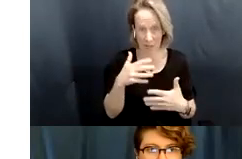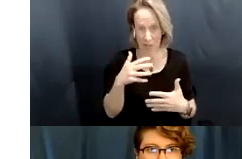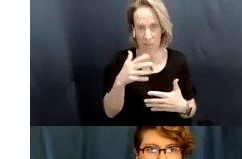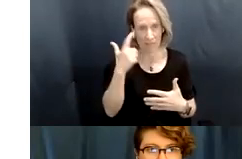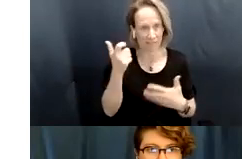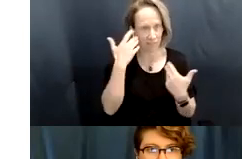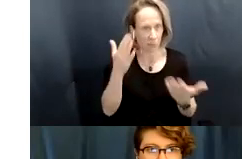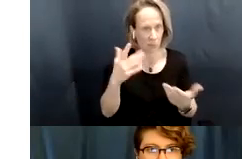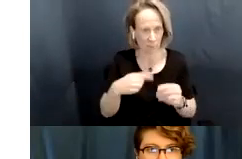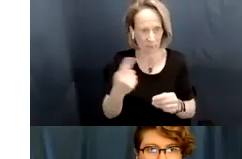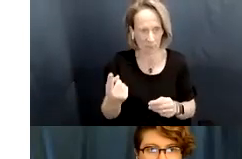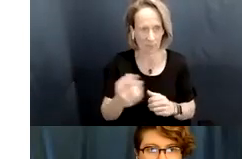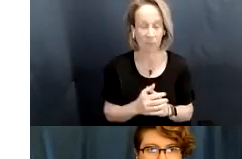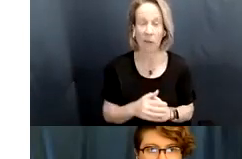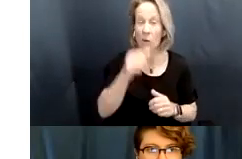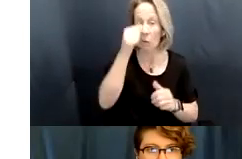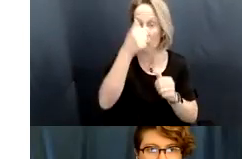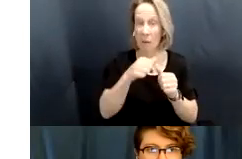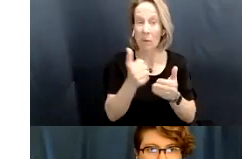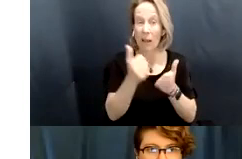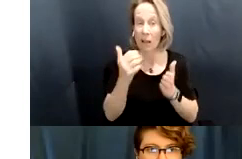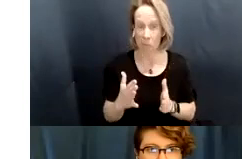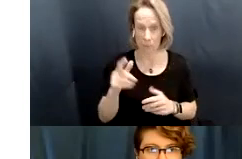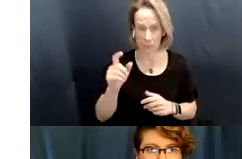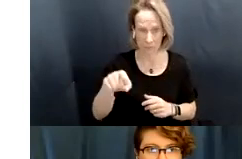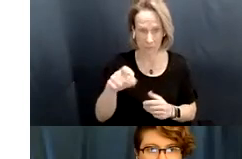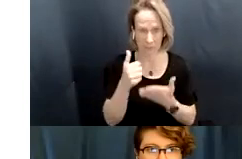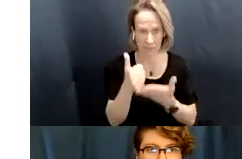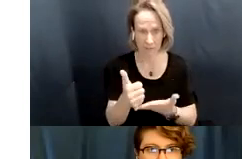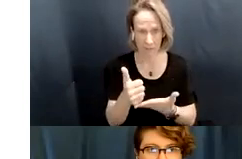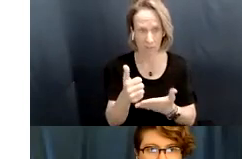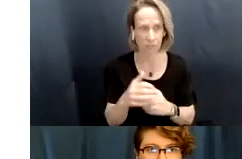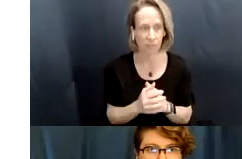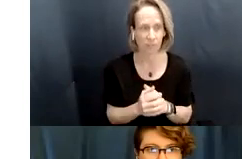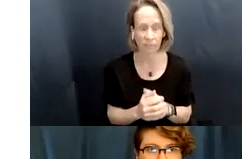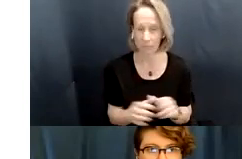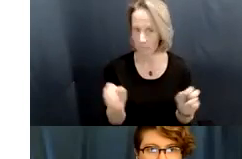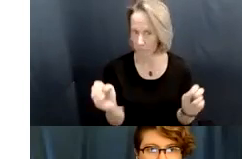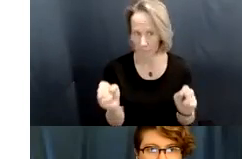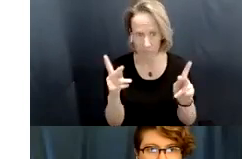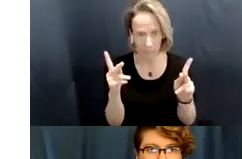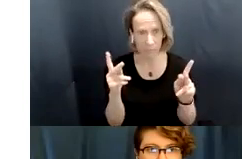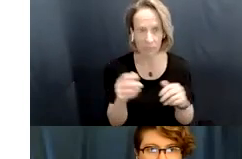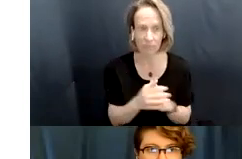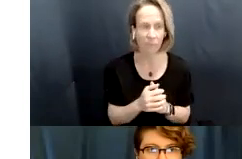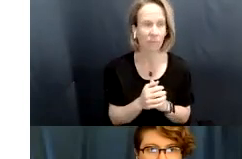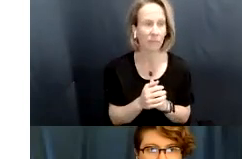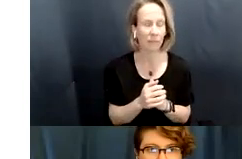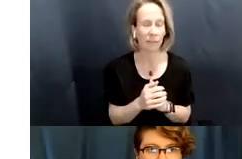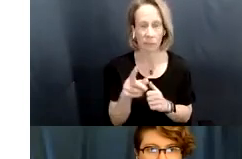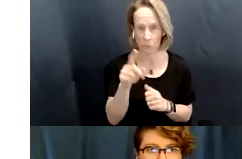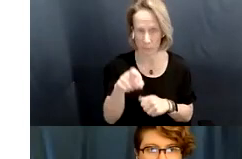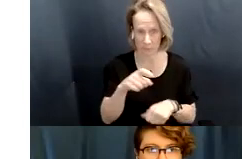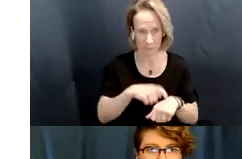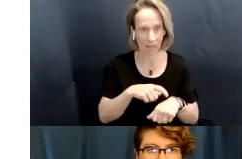help. It is completely okay that you, the advocate, need the time to think about what